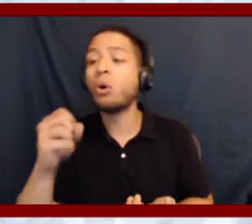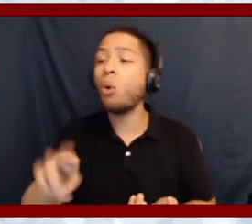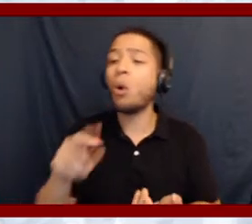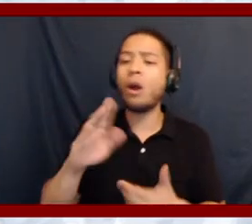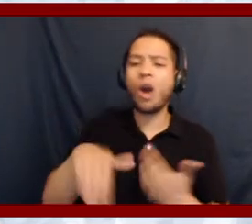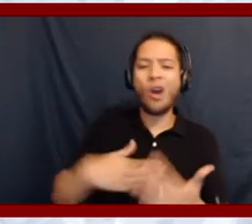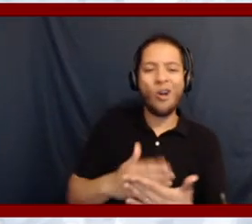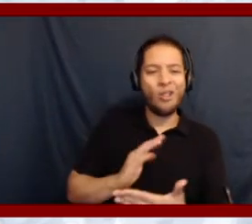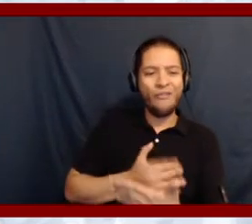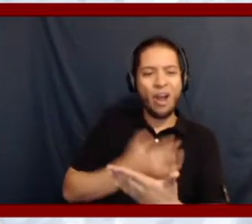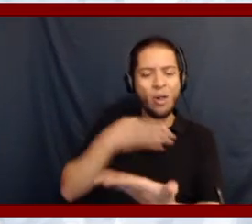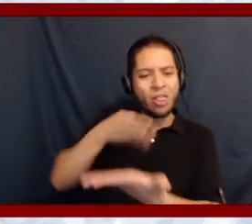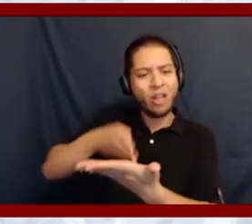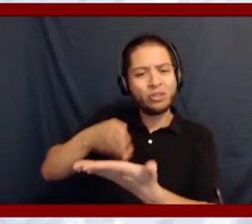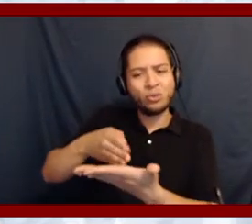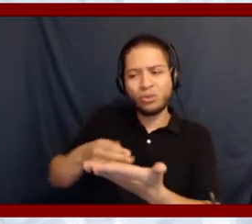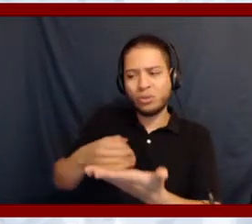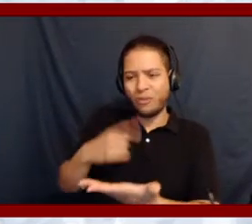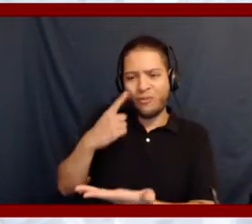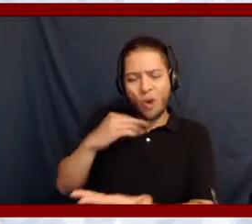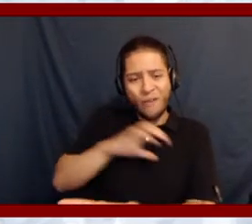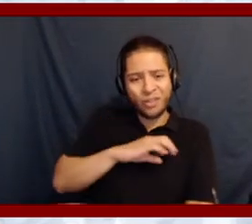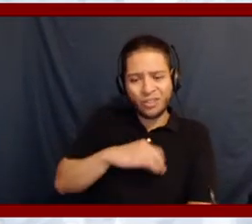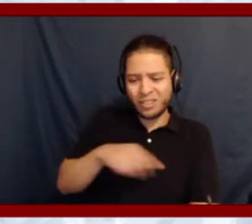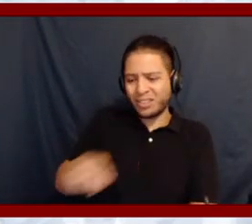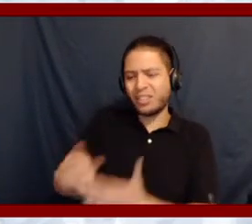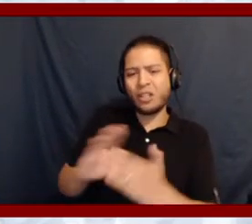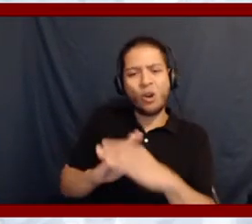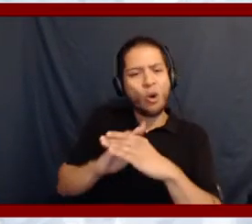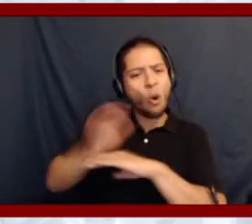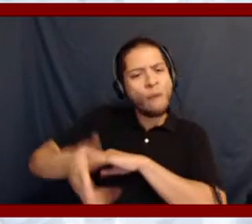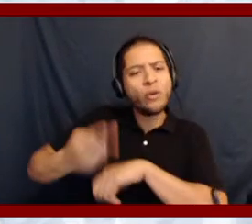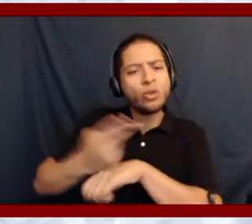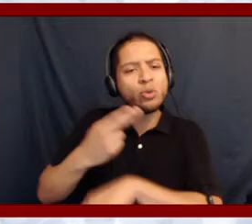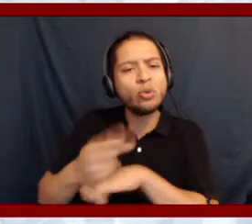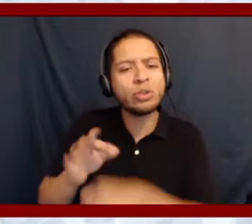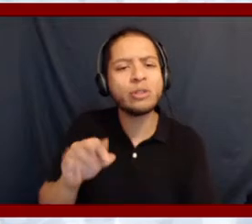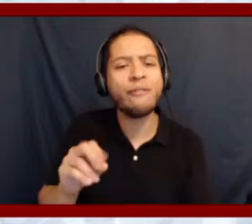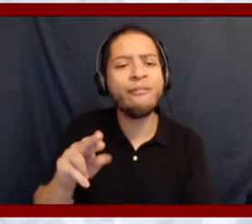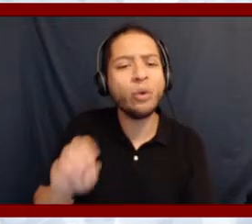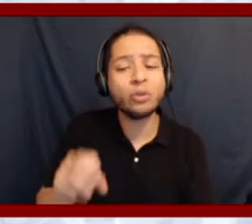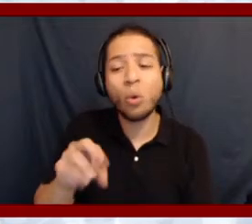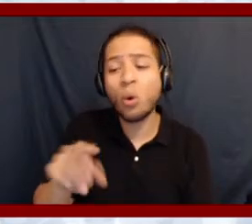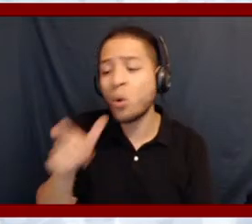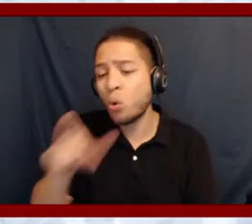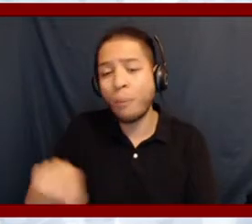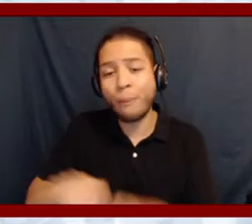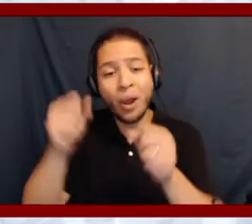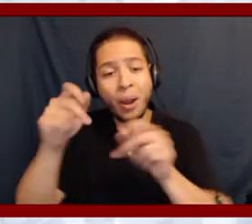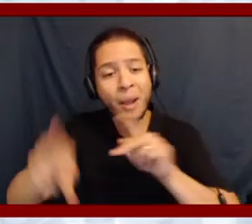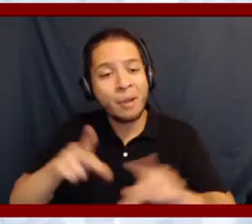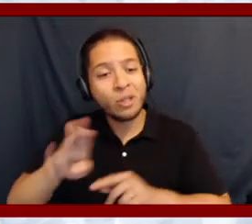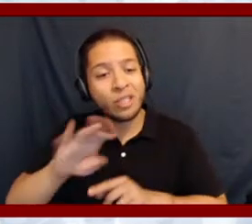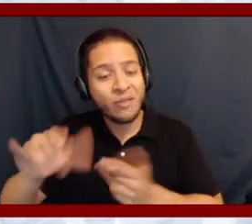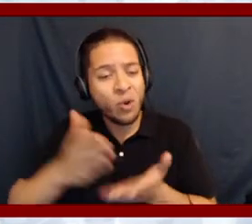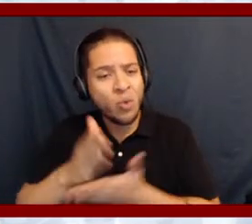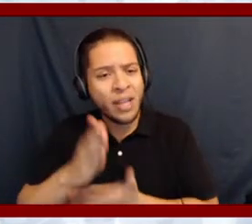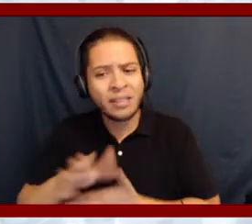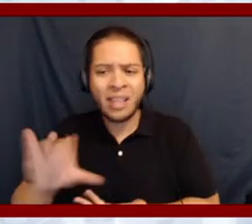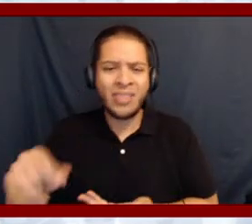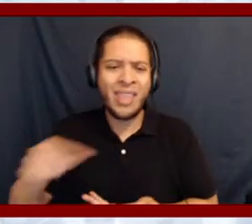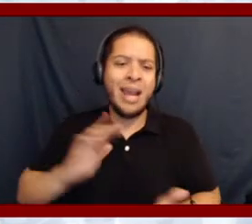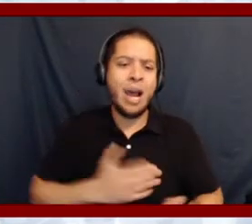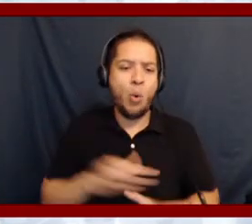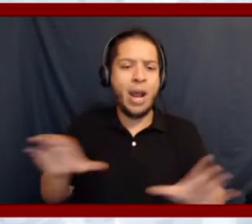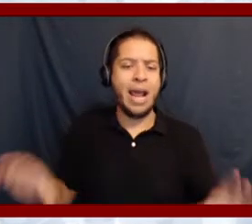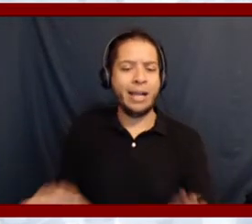brought against officers who have used excessive force and violated people's civil rights. So we're going to continue to do that. But the short answer is to keep showing